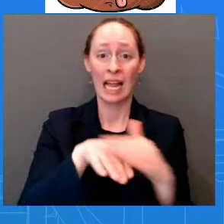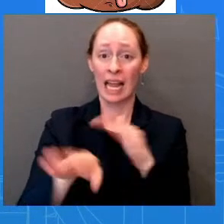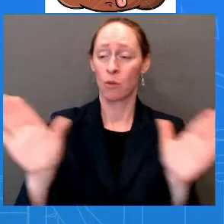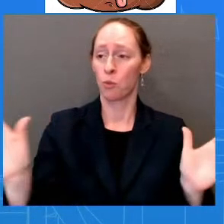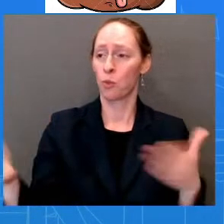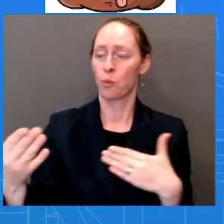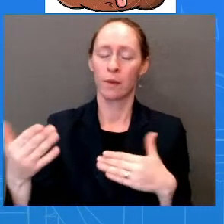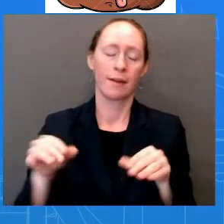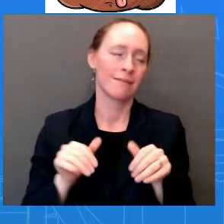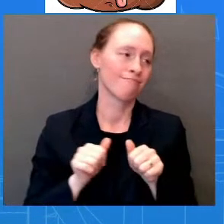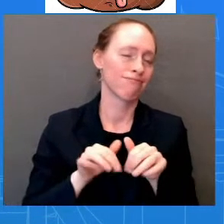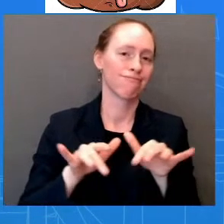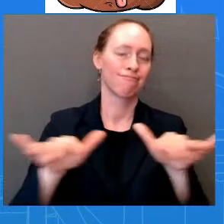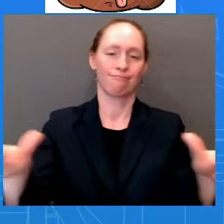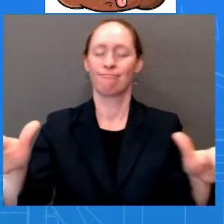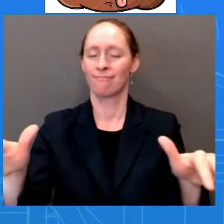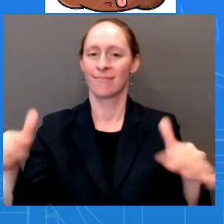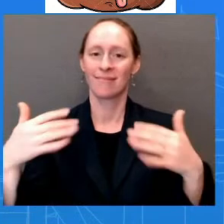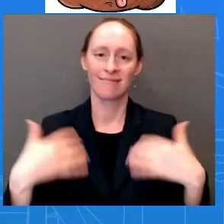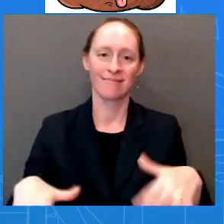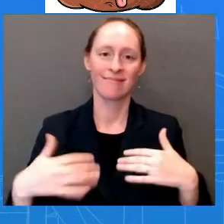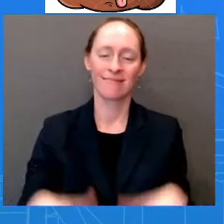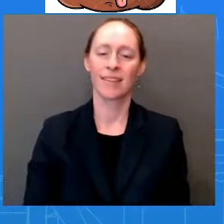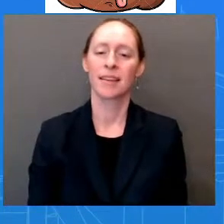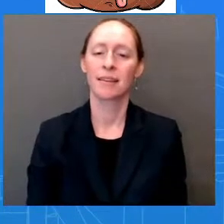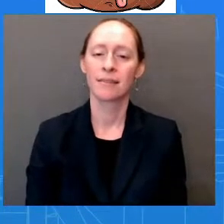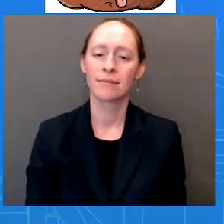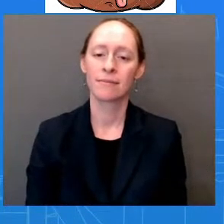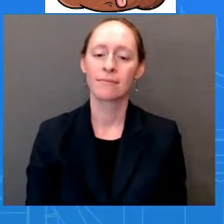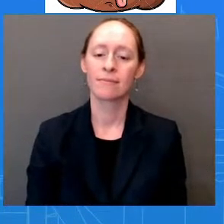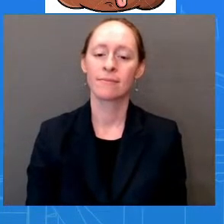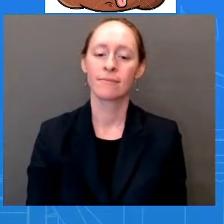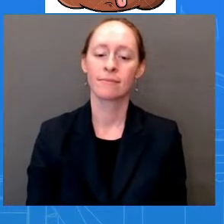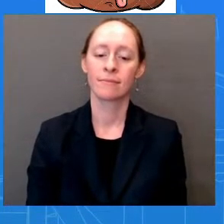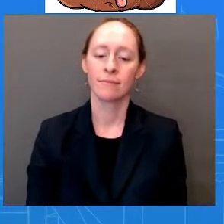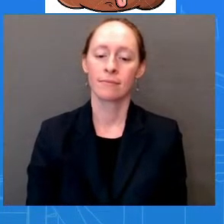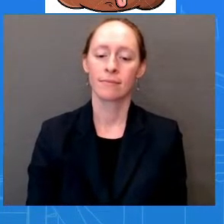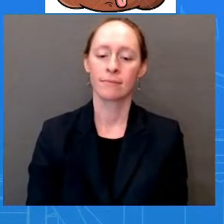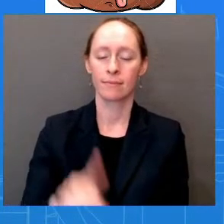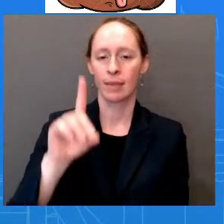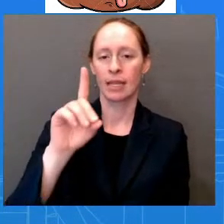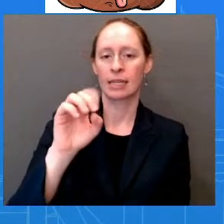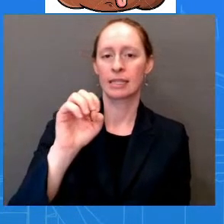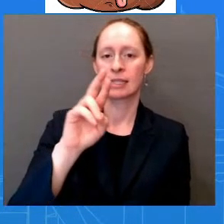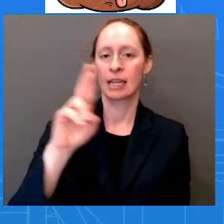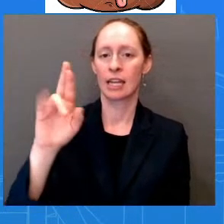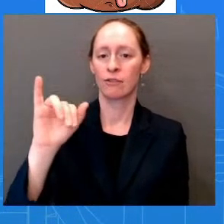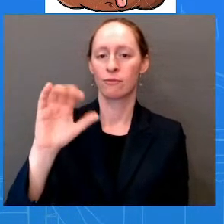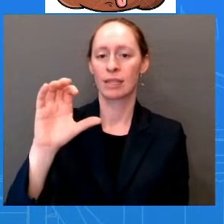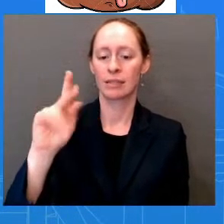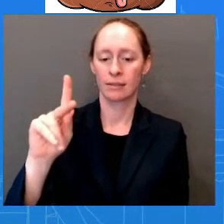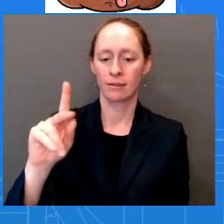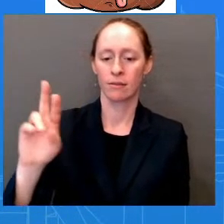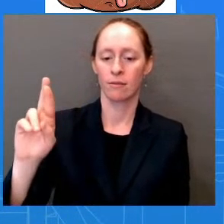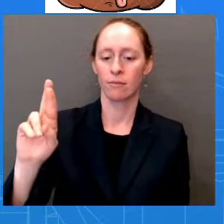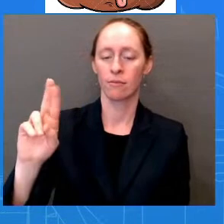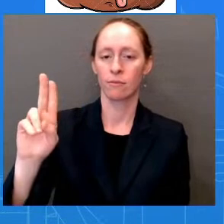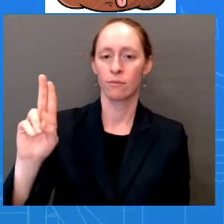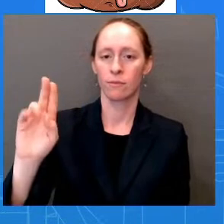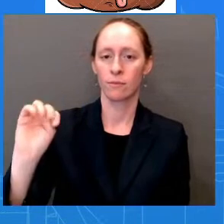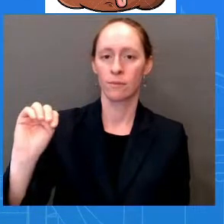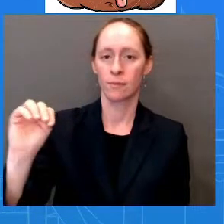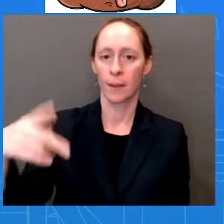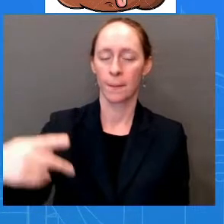years old. His friends told the Washington Post that Derek was, quote, what made Club Q, end quote. A